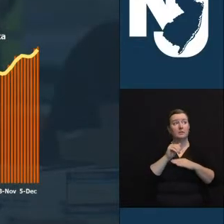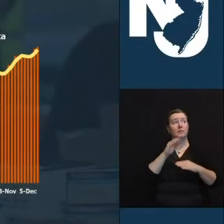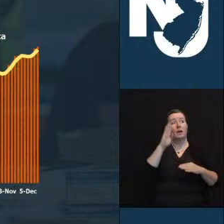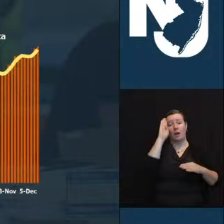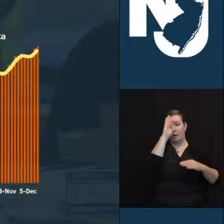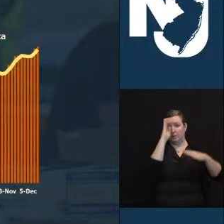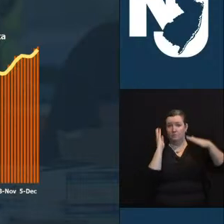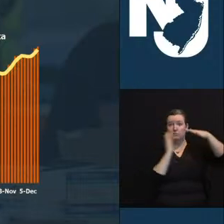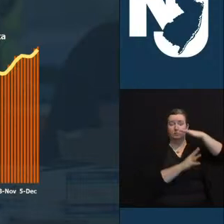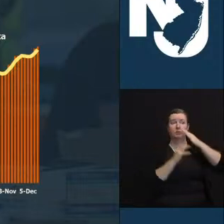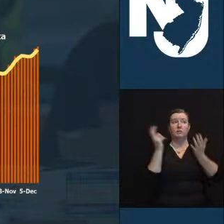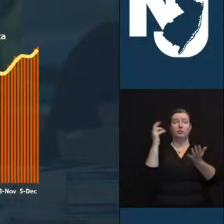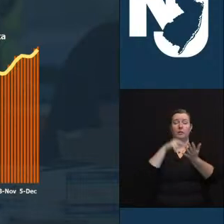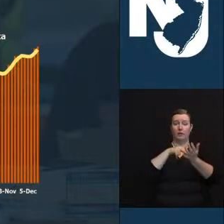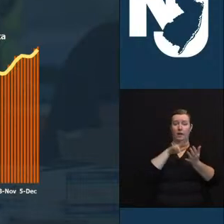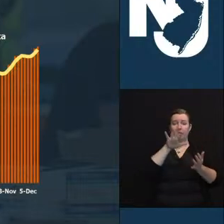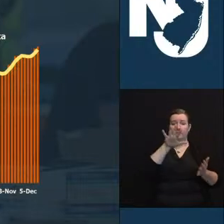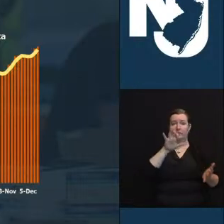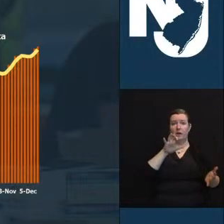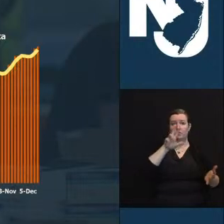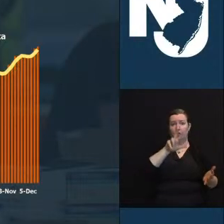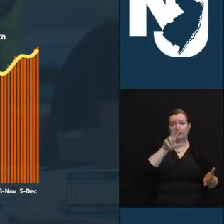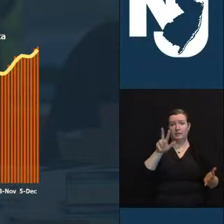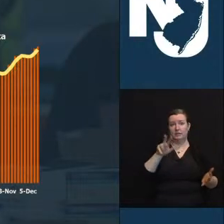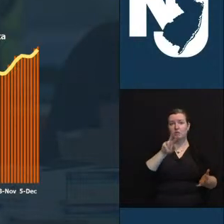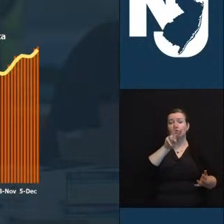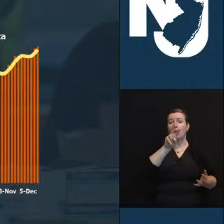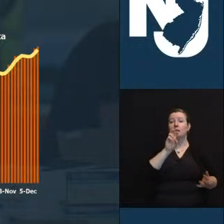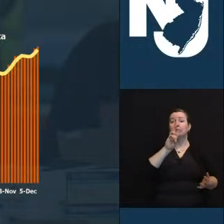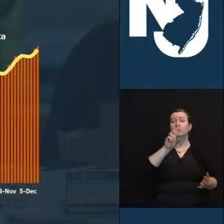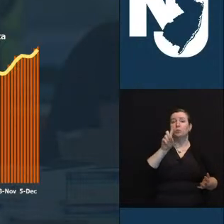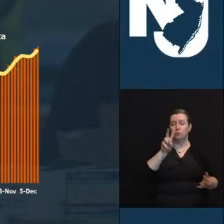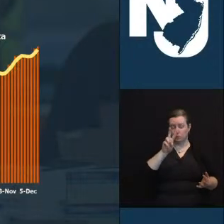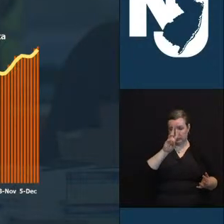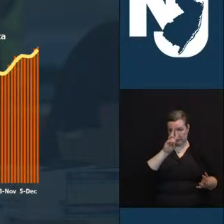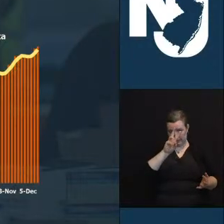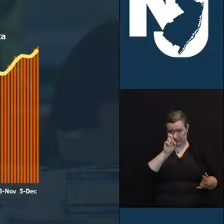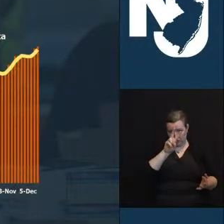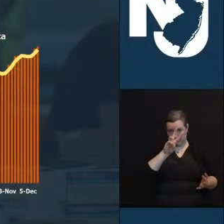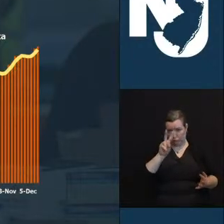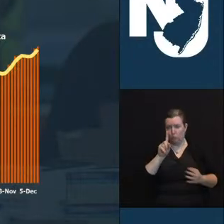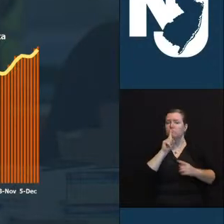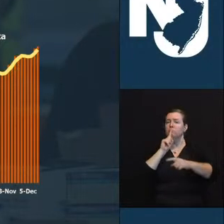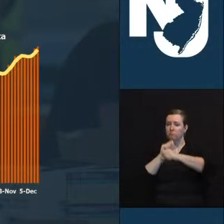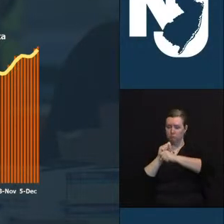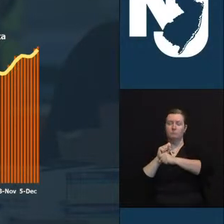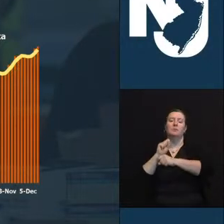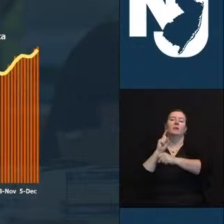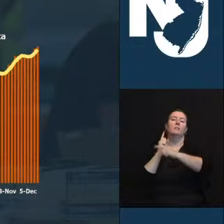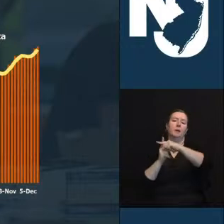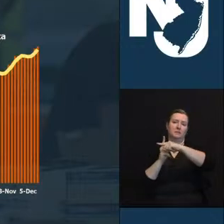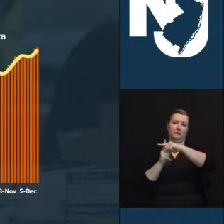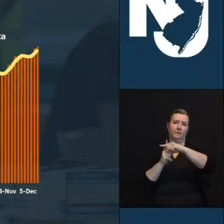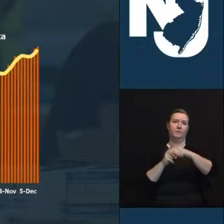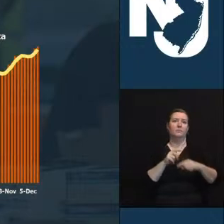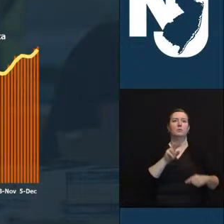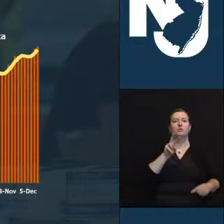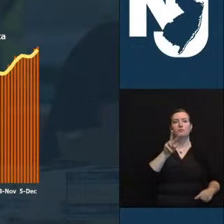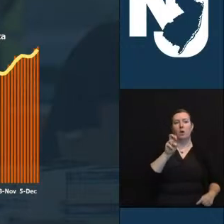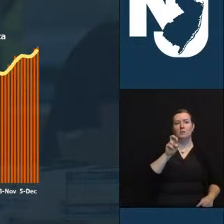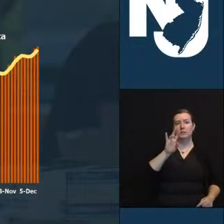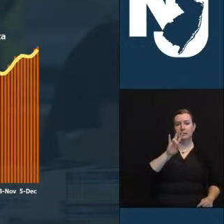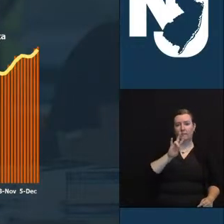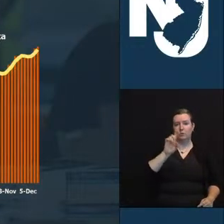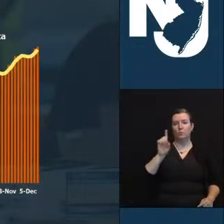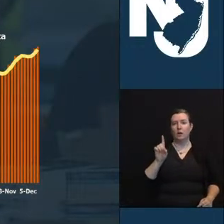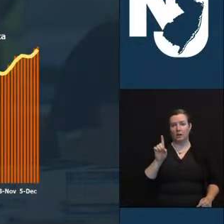of 3,262 confirmed COVID positive patients. In addition, 271 others